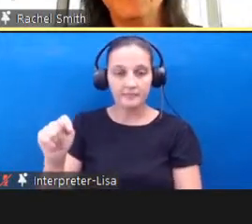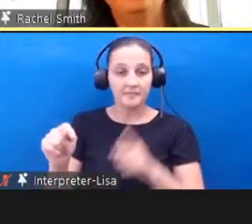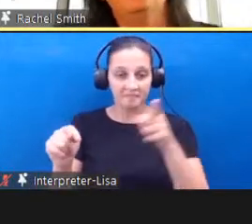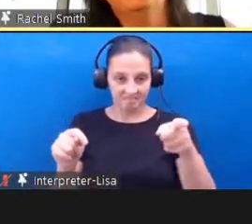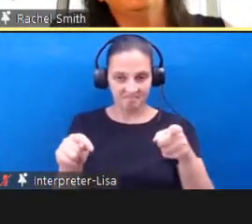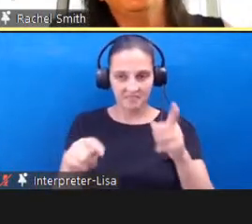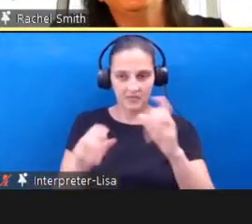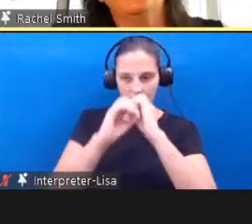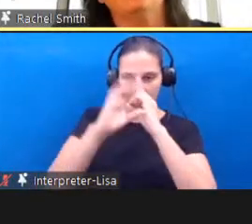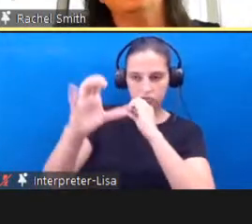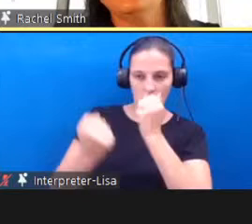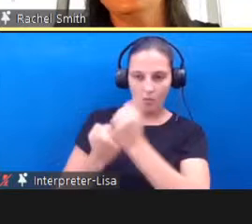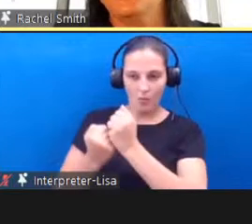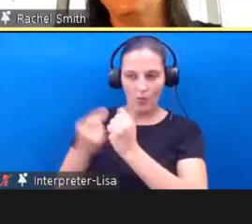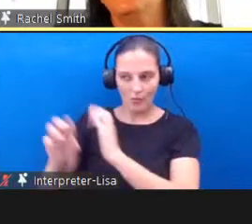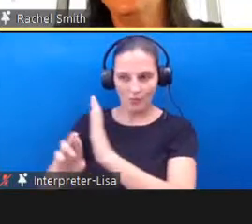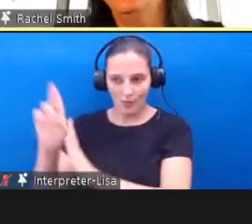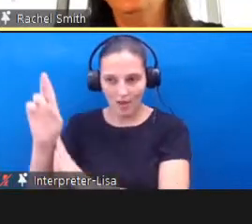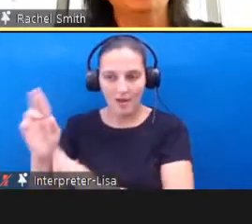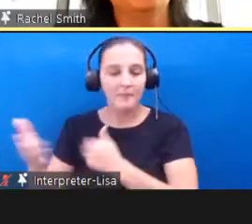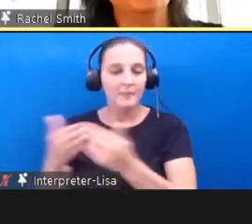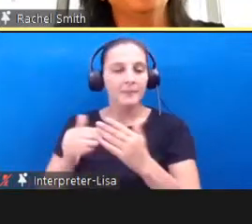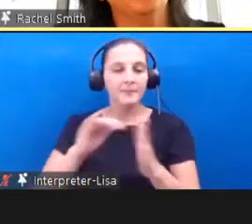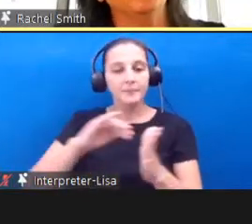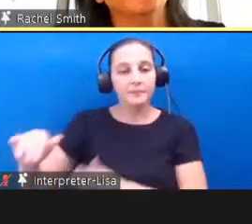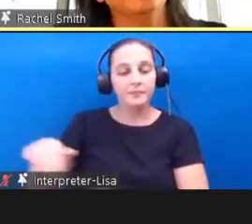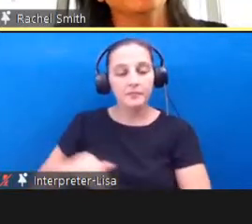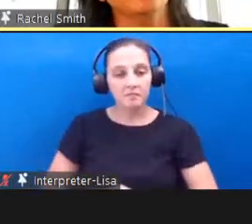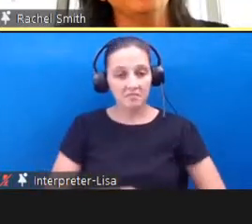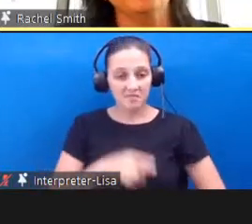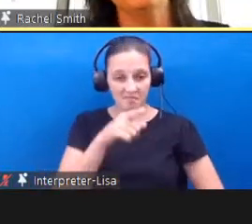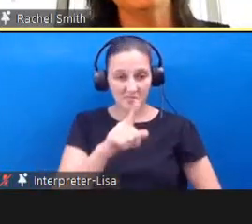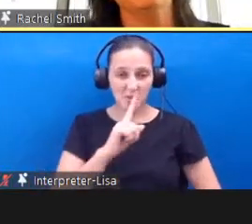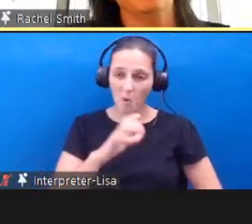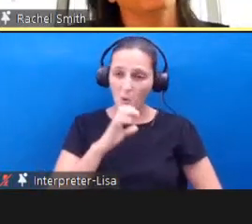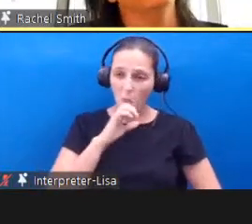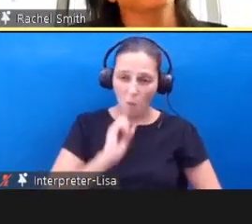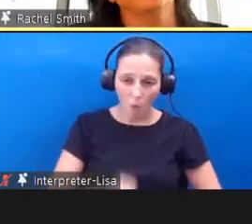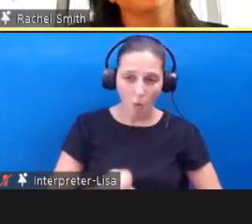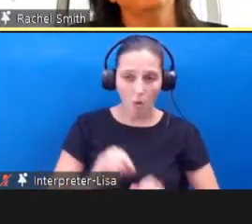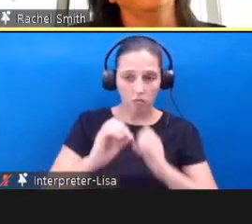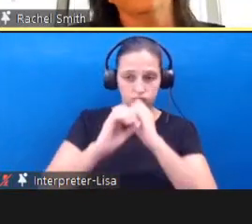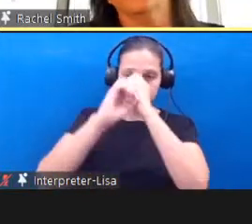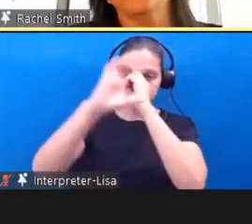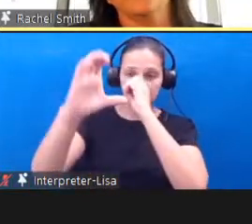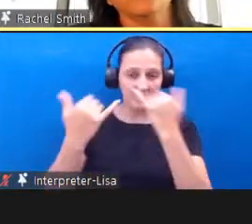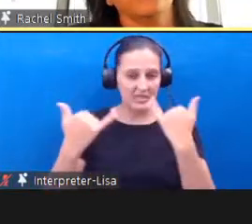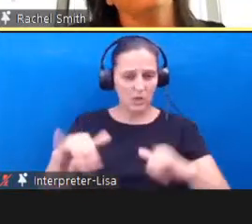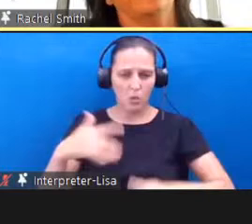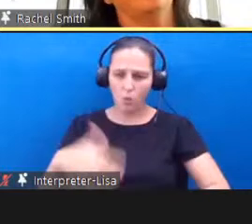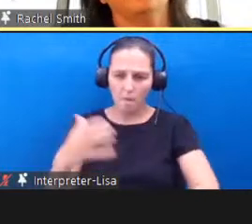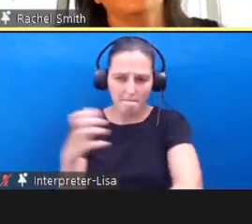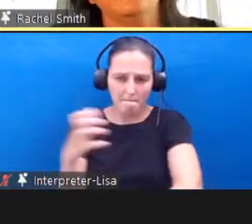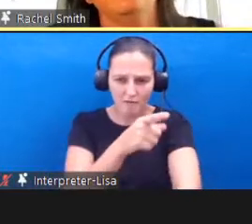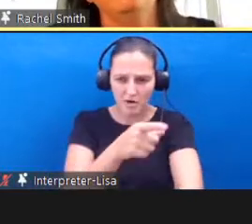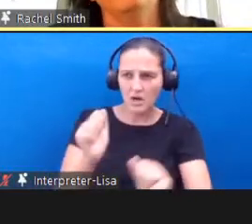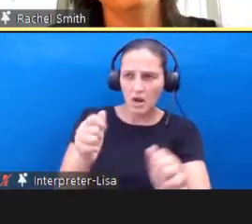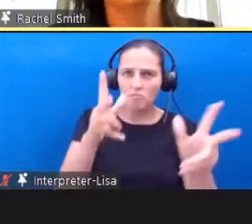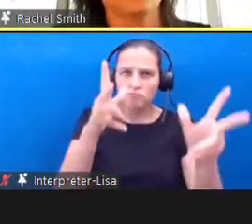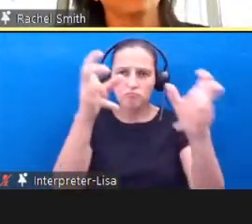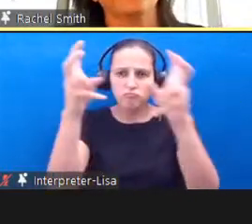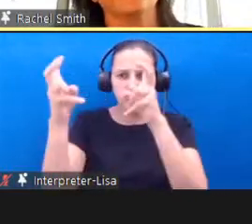mission. But what's really cool now is it's a pretty old telescope, but it's really powerful still. It can collect a lot of light that we need